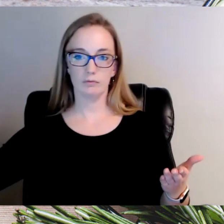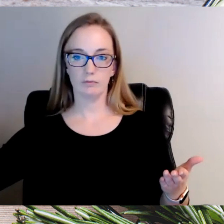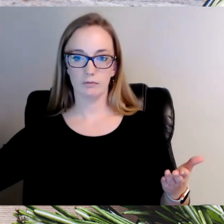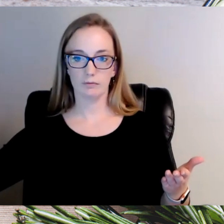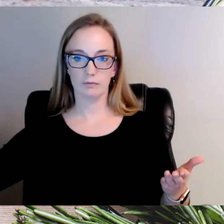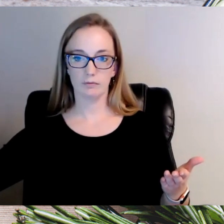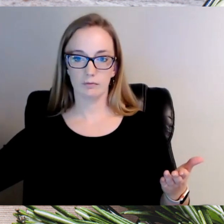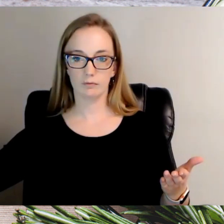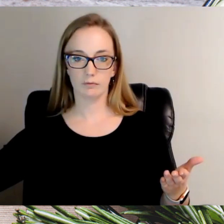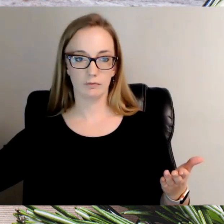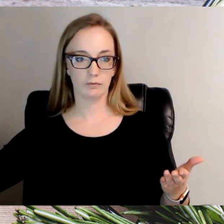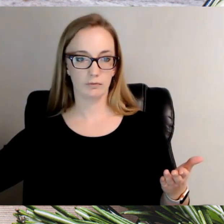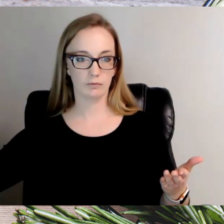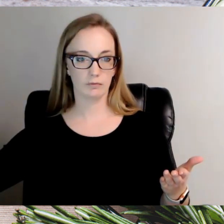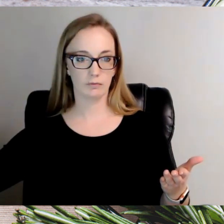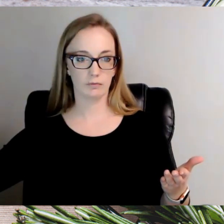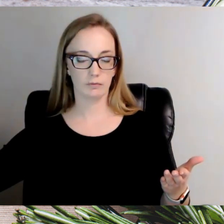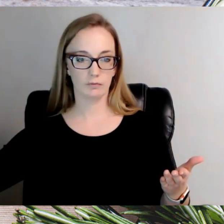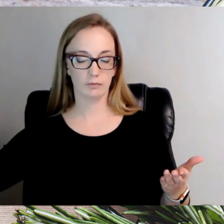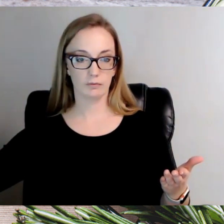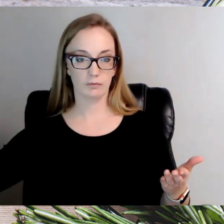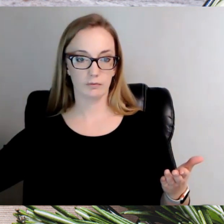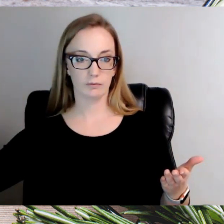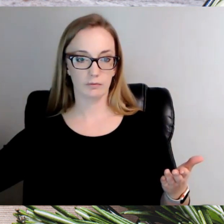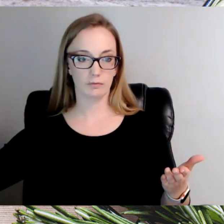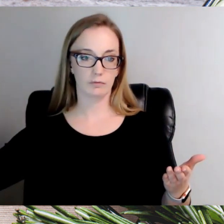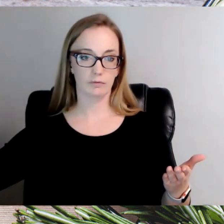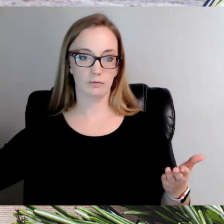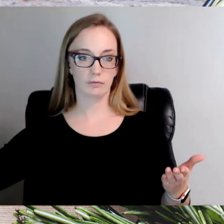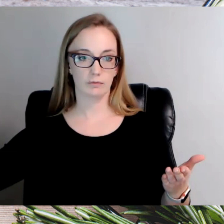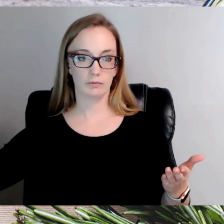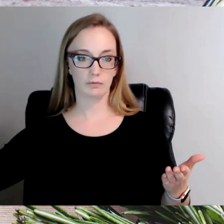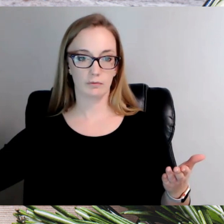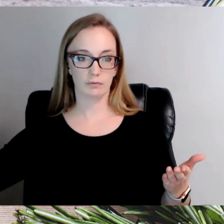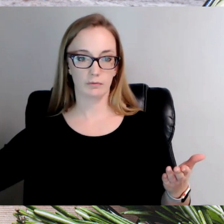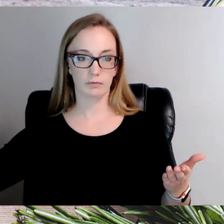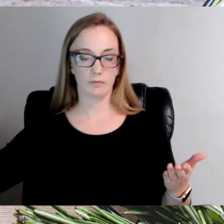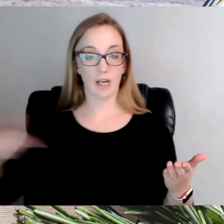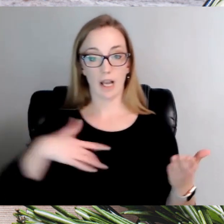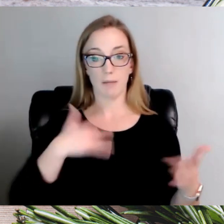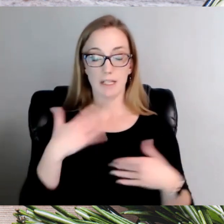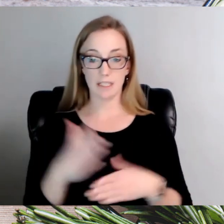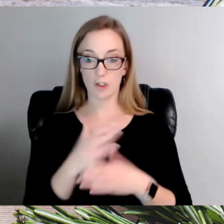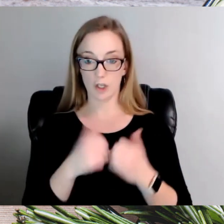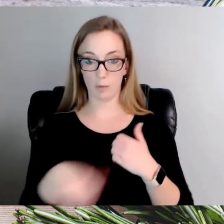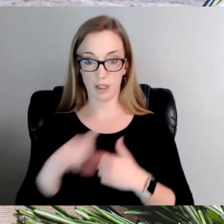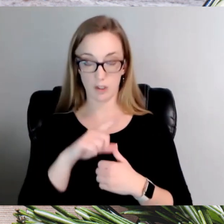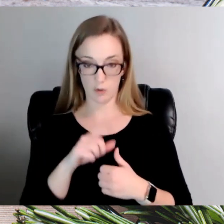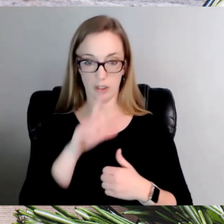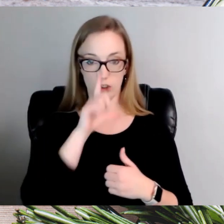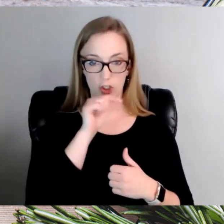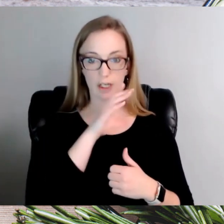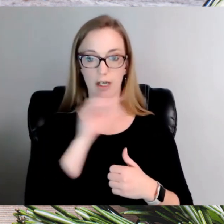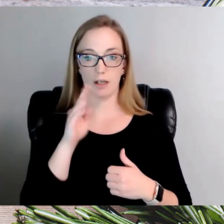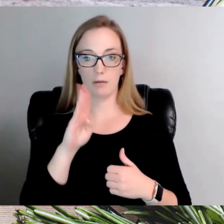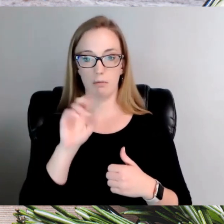1-pan meal. Who doesn't love a 1-pan meal? I know that those lucky dishwashers at